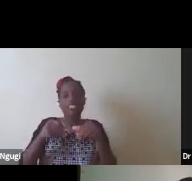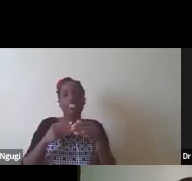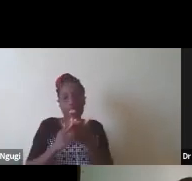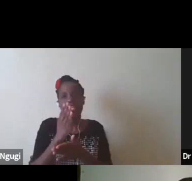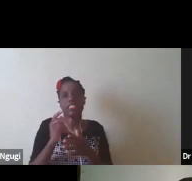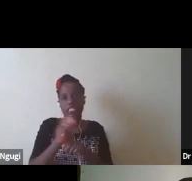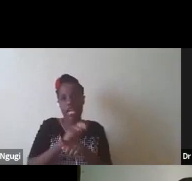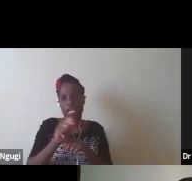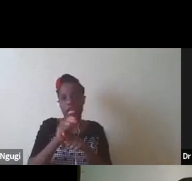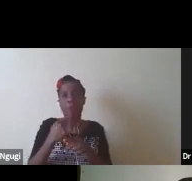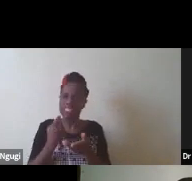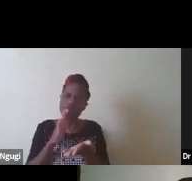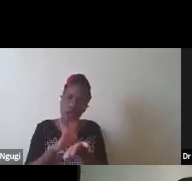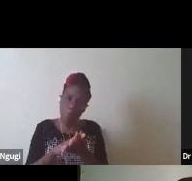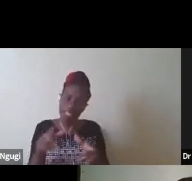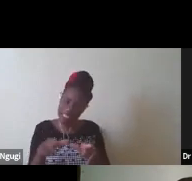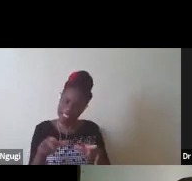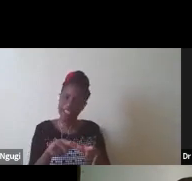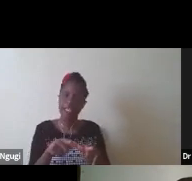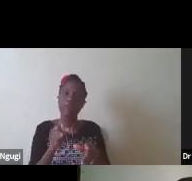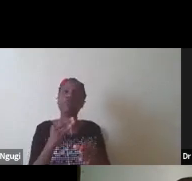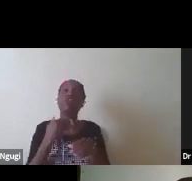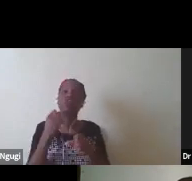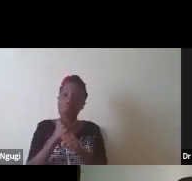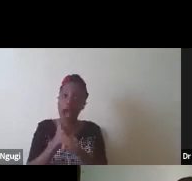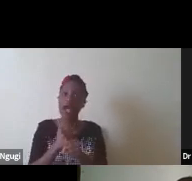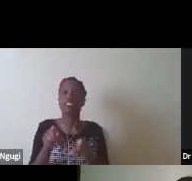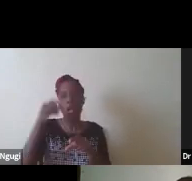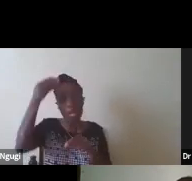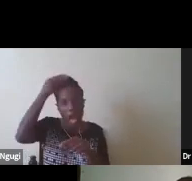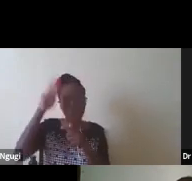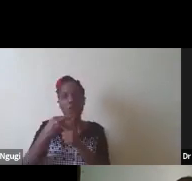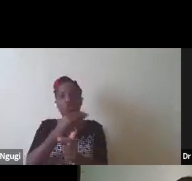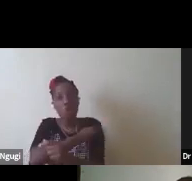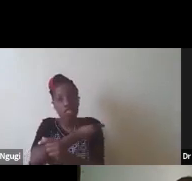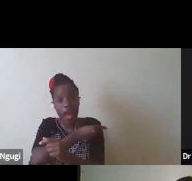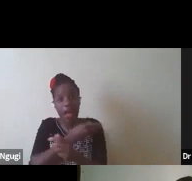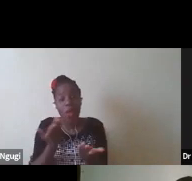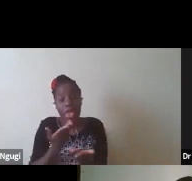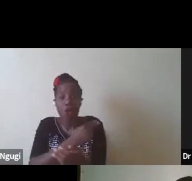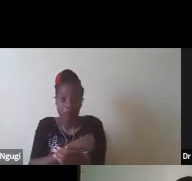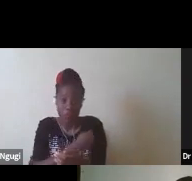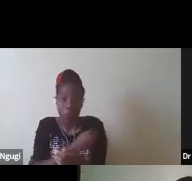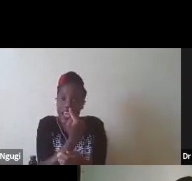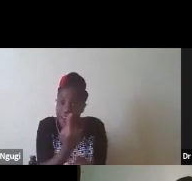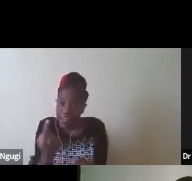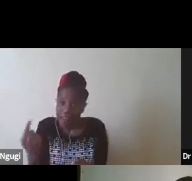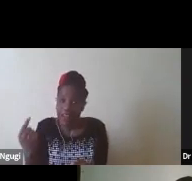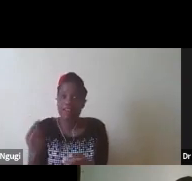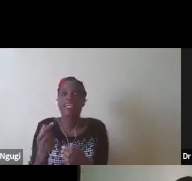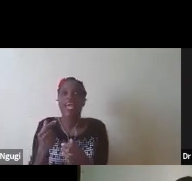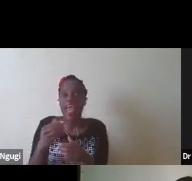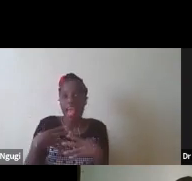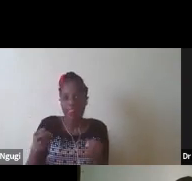you want to work there. I think it should become something that is required of every single healthcare